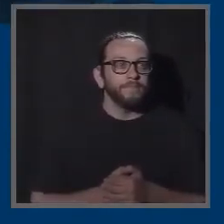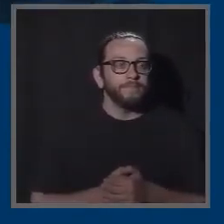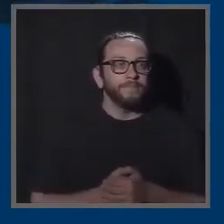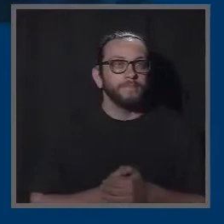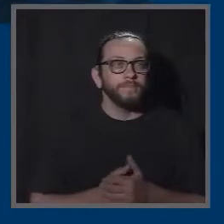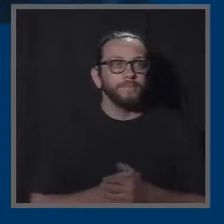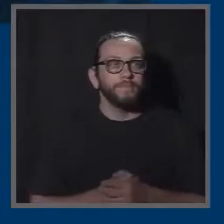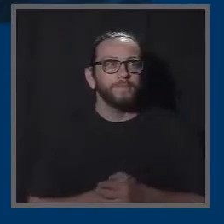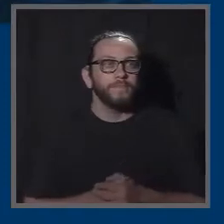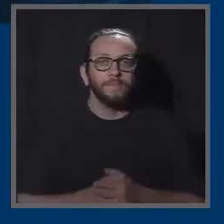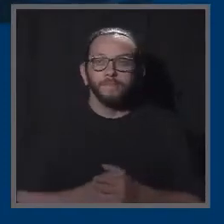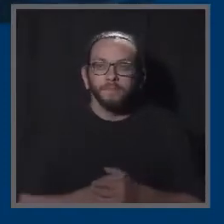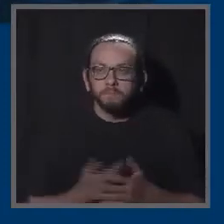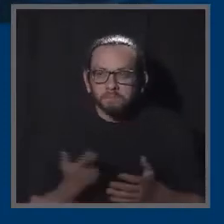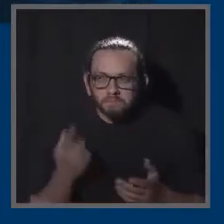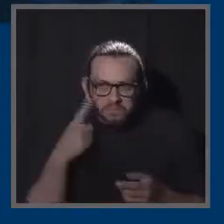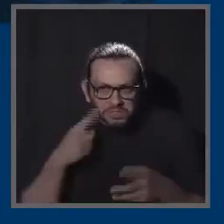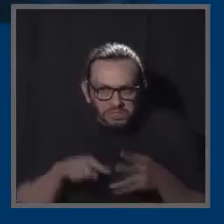Maybe can you try it now?